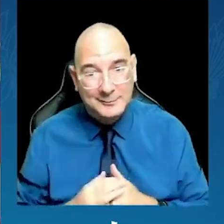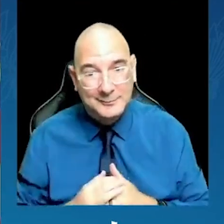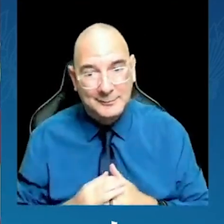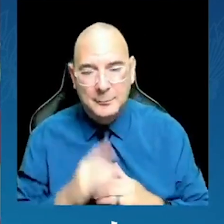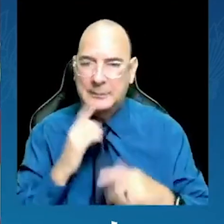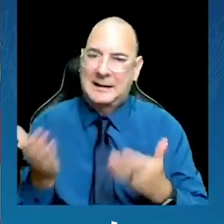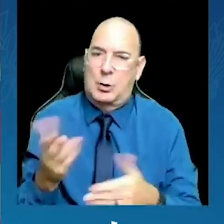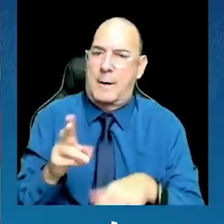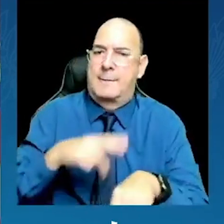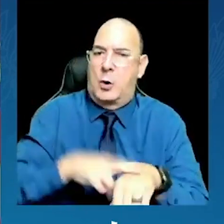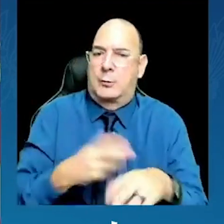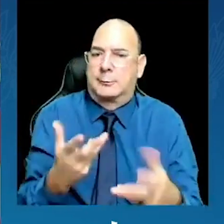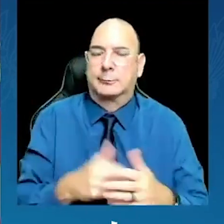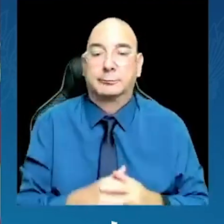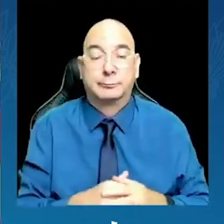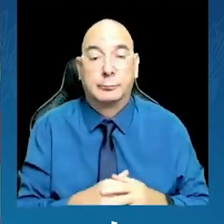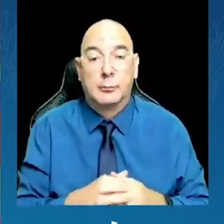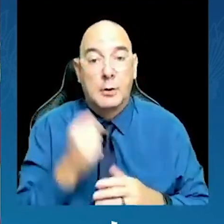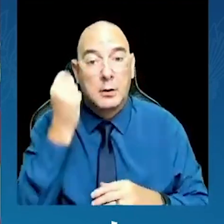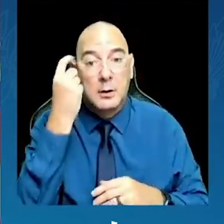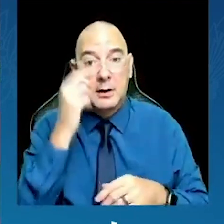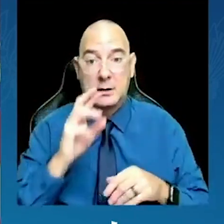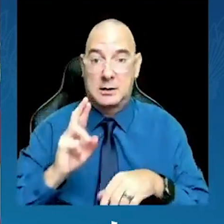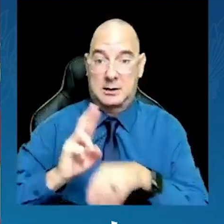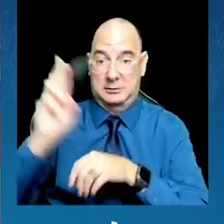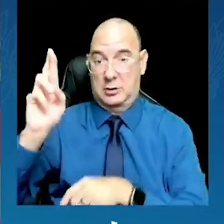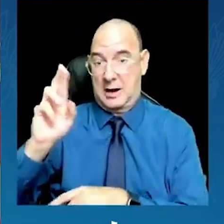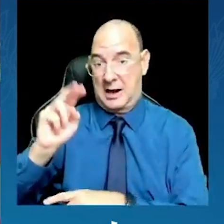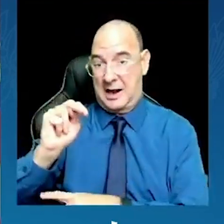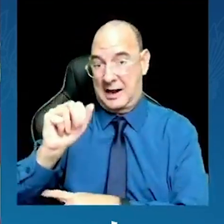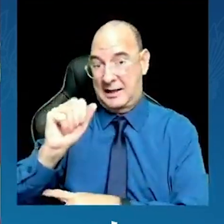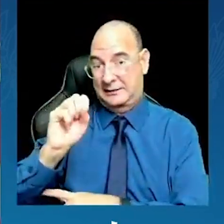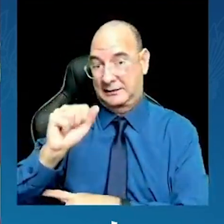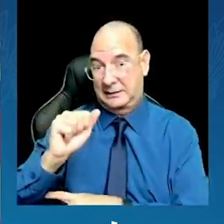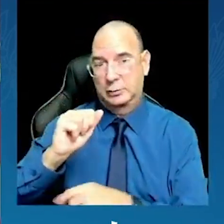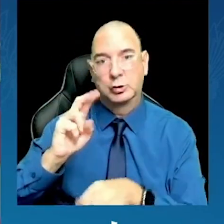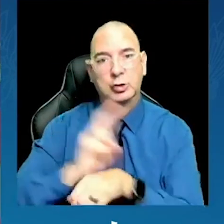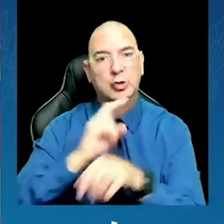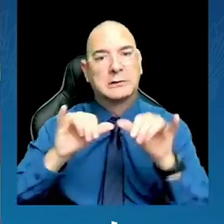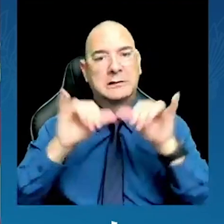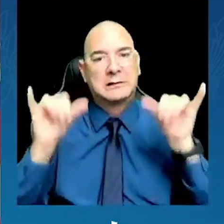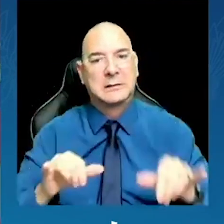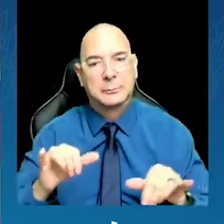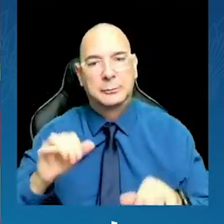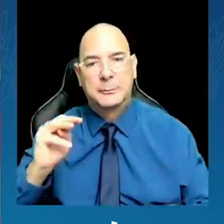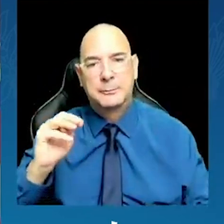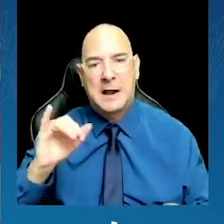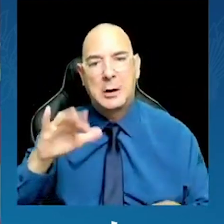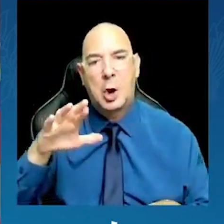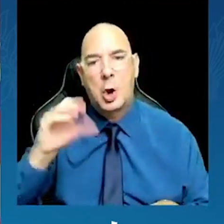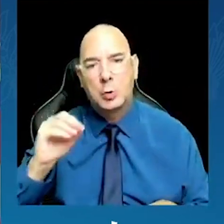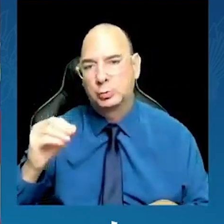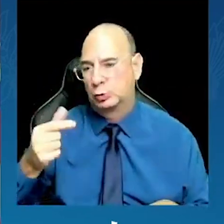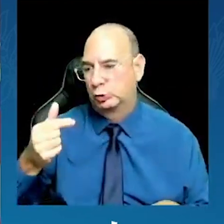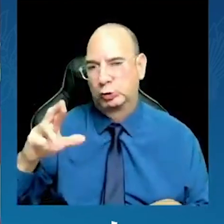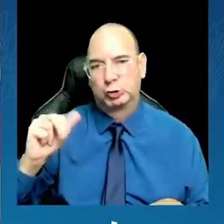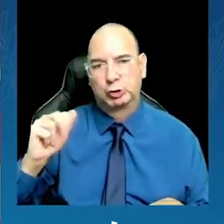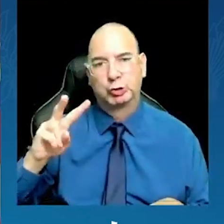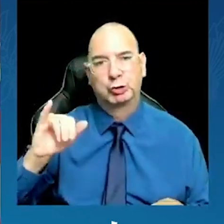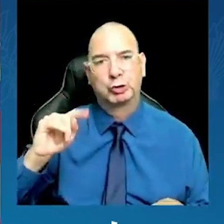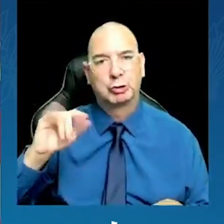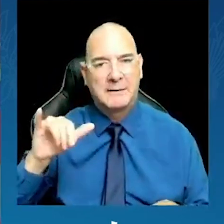has used the station's unique microgravity environment to develop new treatments for cancer and